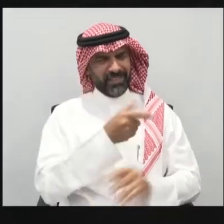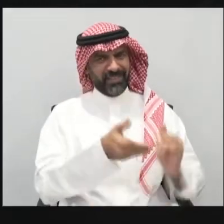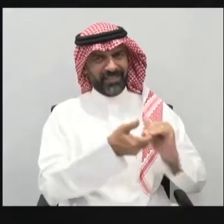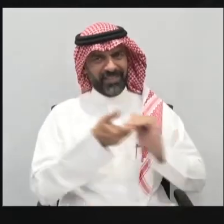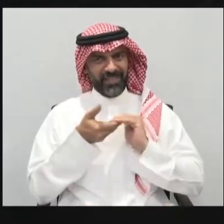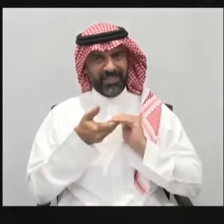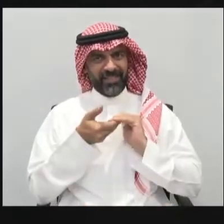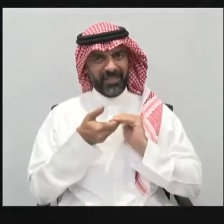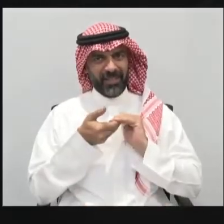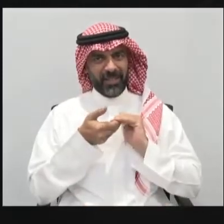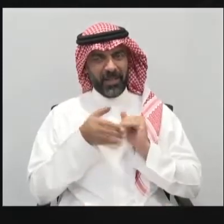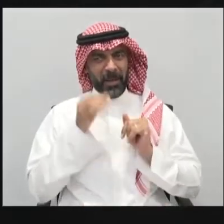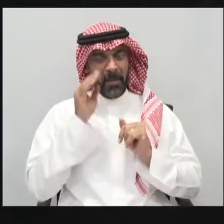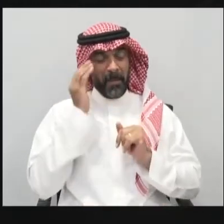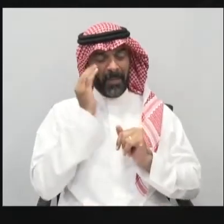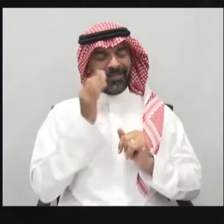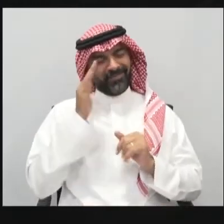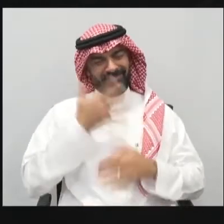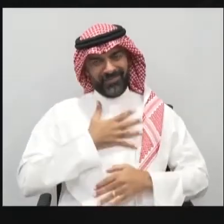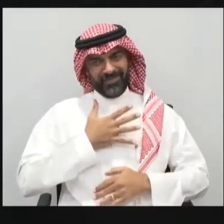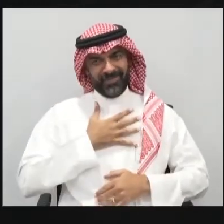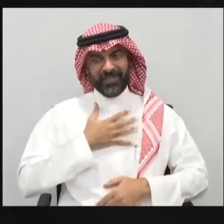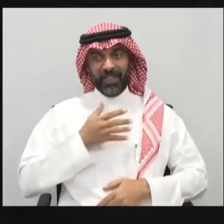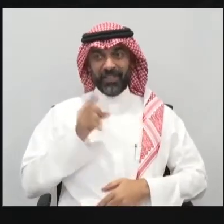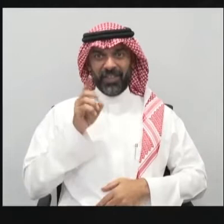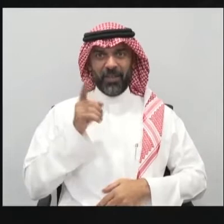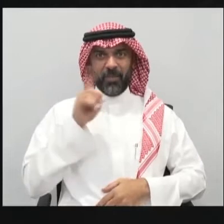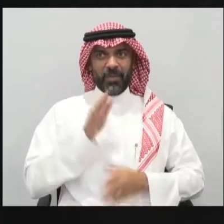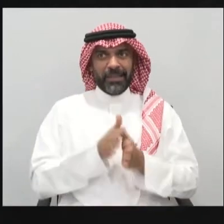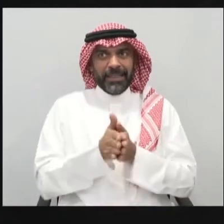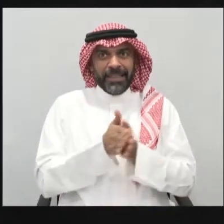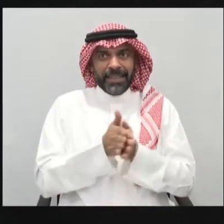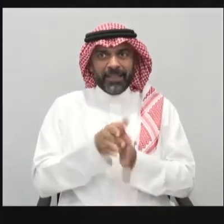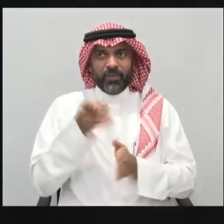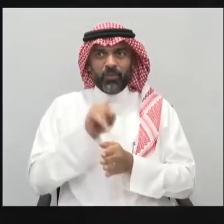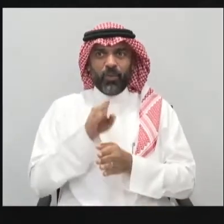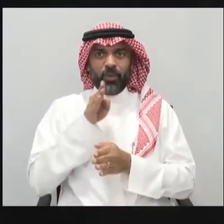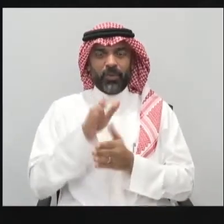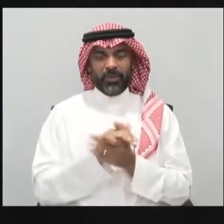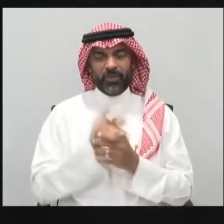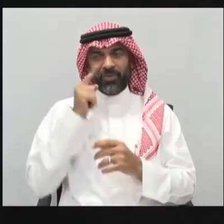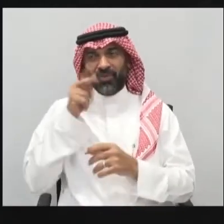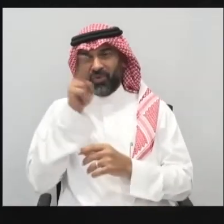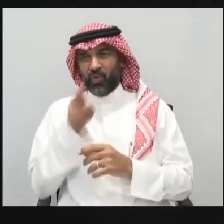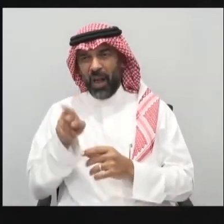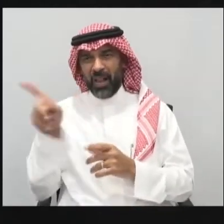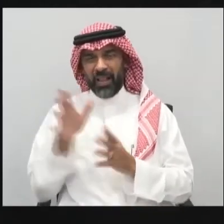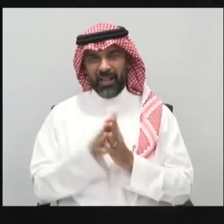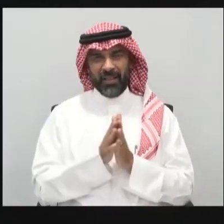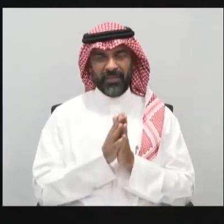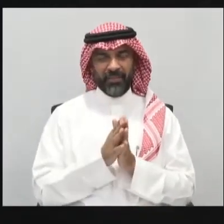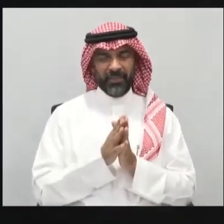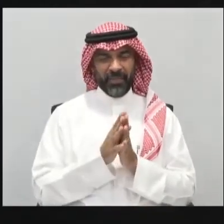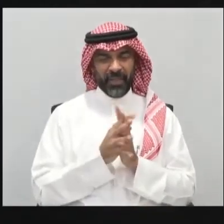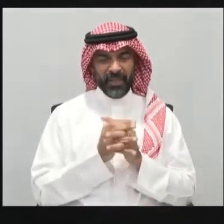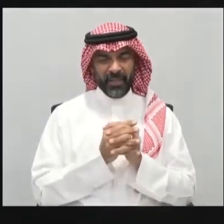sounds so excited for tomorrow. What does she have in mind? Let's read the two questions together and then we're going to listen to the audio